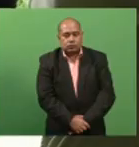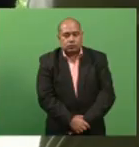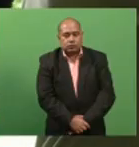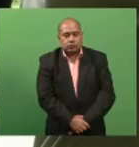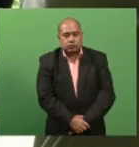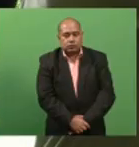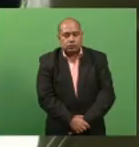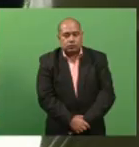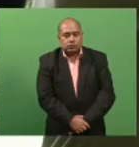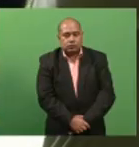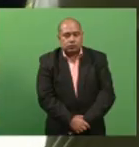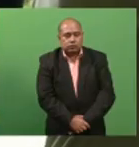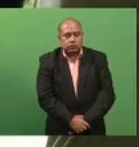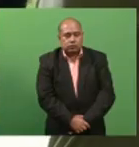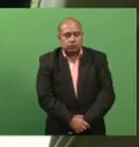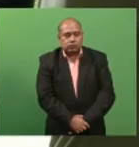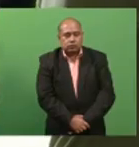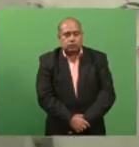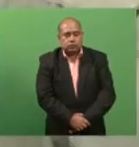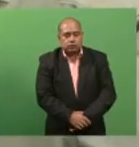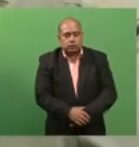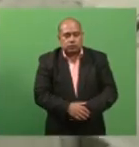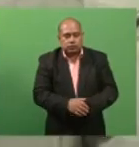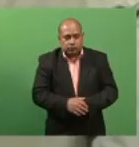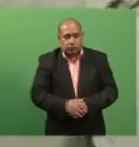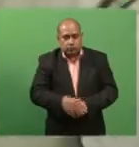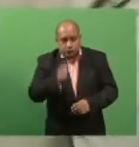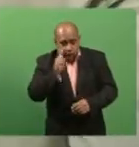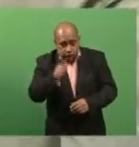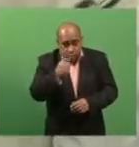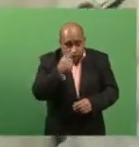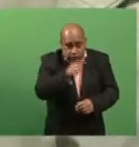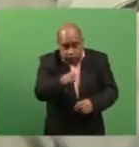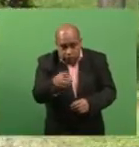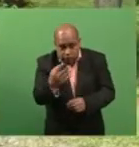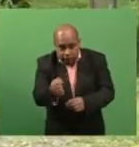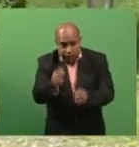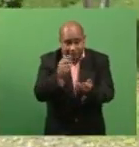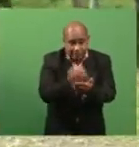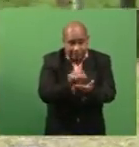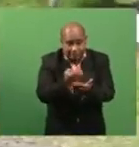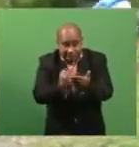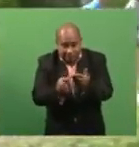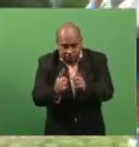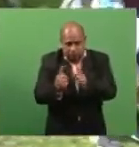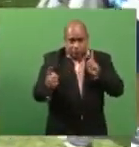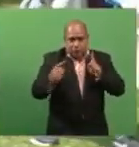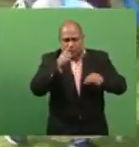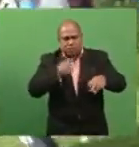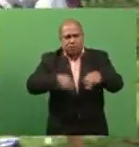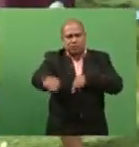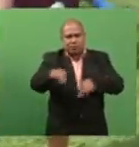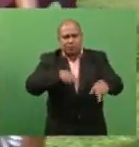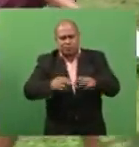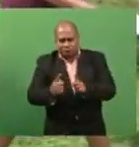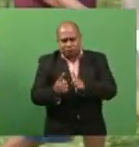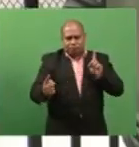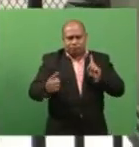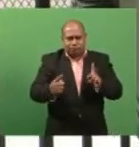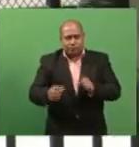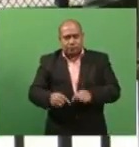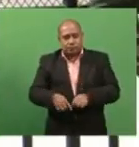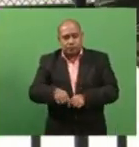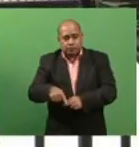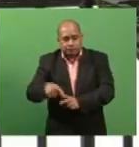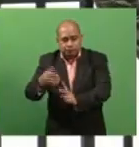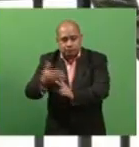Bennett. There is evidence that physical distancing, movement restrictions and the lockdowns are preventing any local chain of